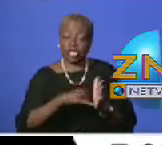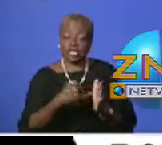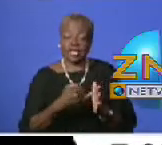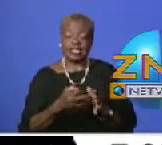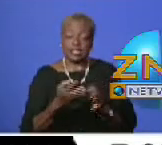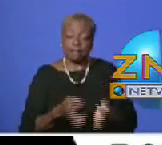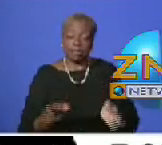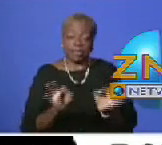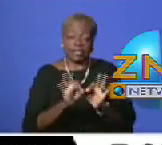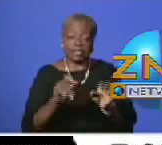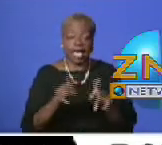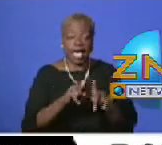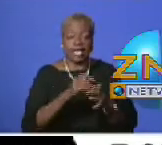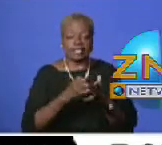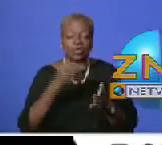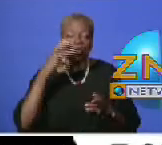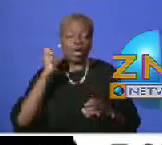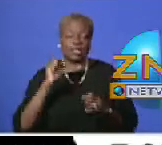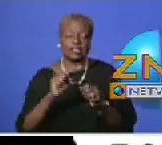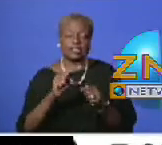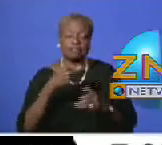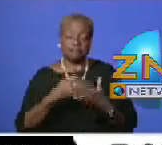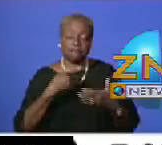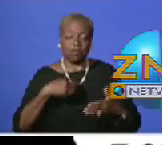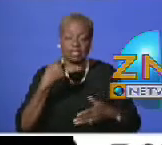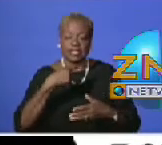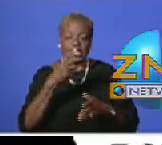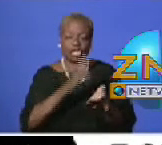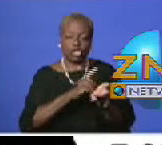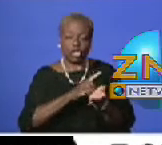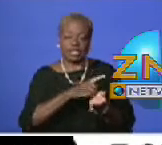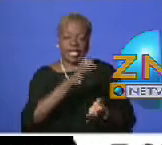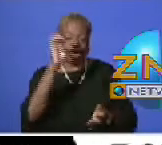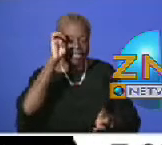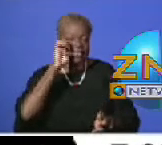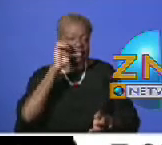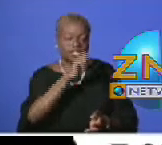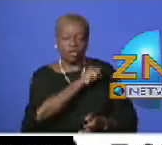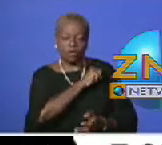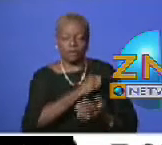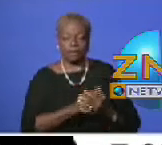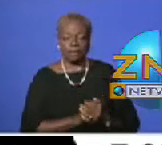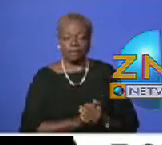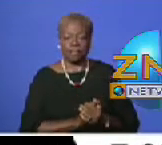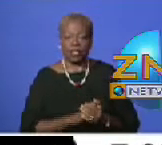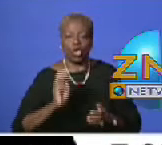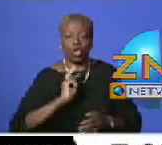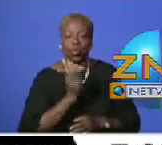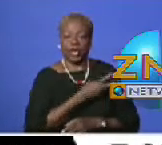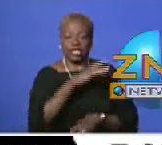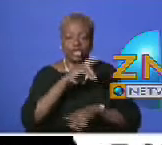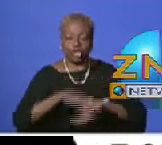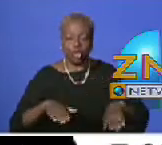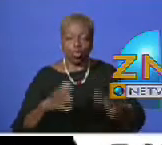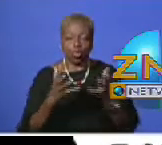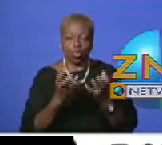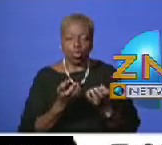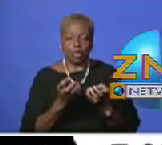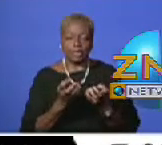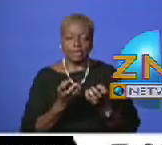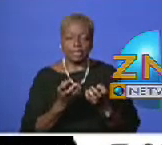the Pan American Health Organization, Dr. Esther de Gorvel. Clearly, what we do not want to happen is that